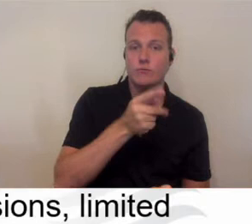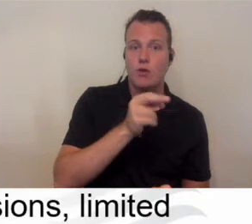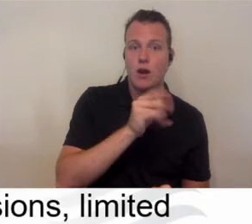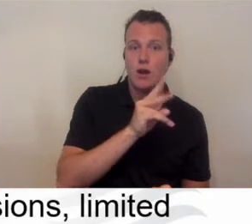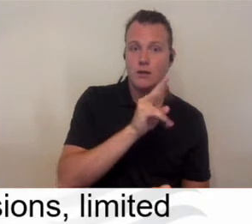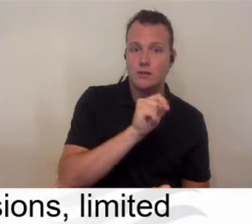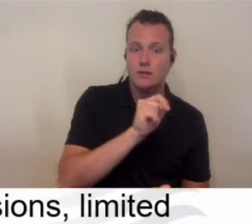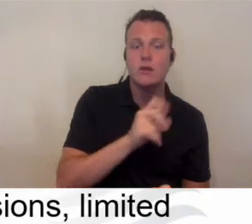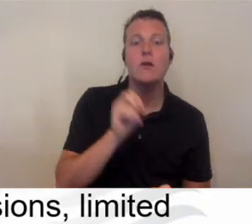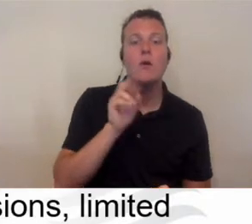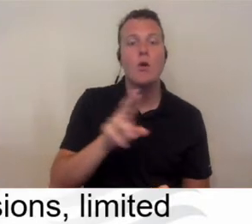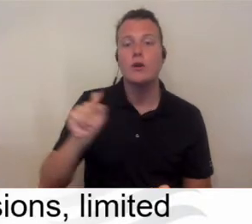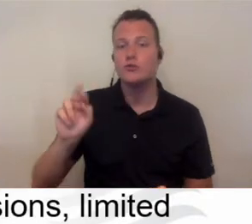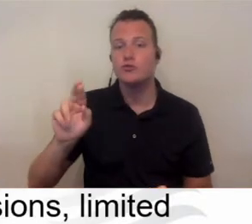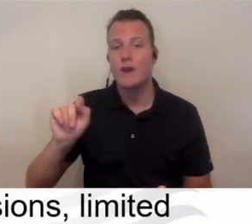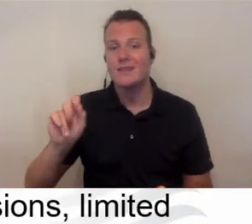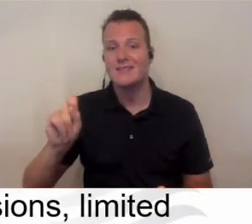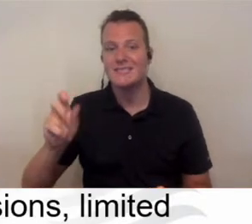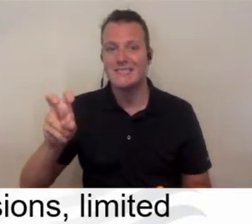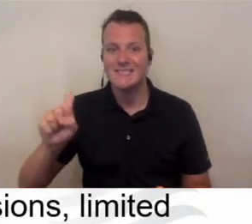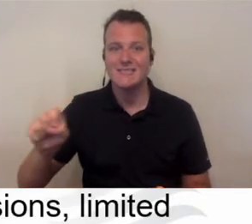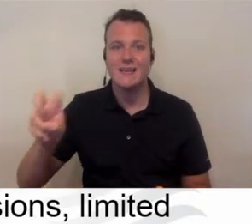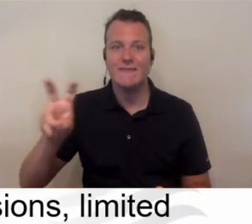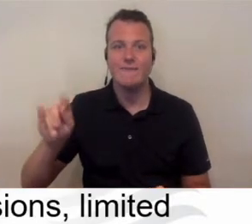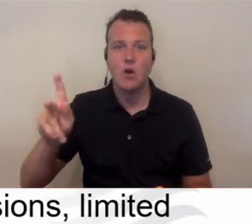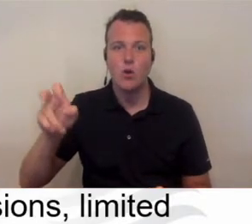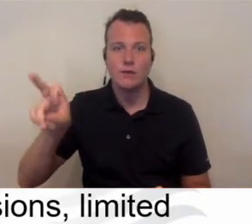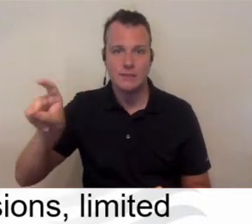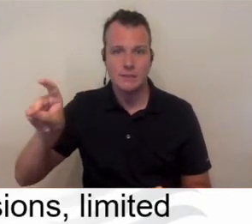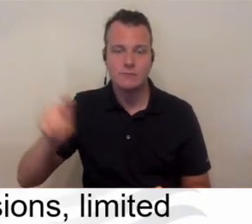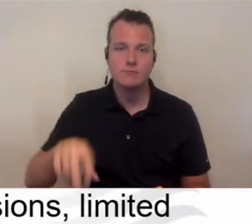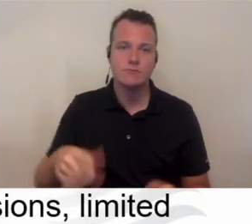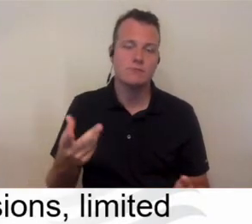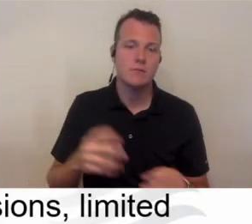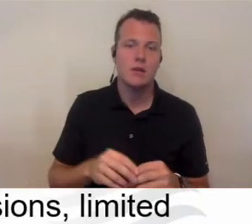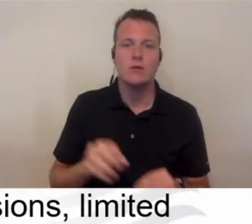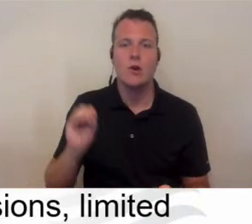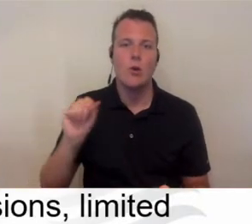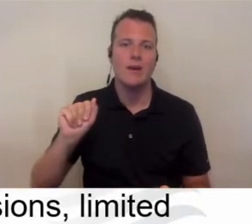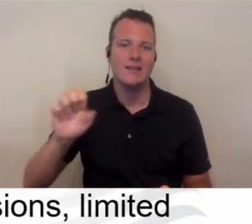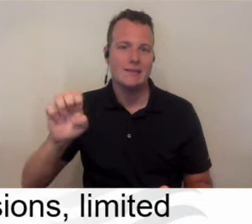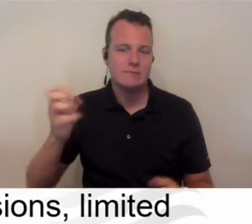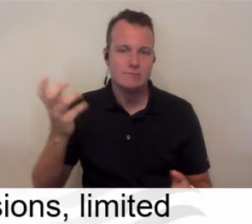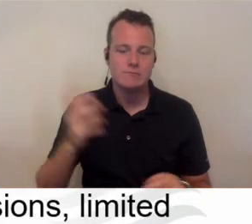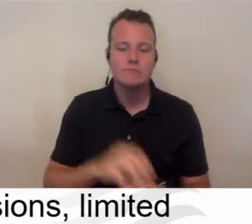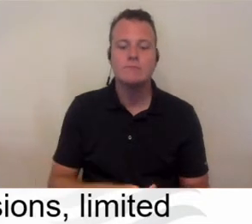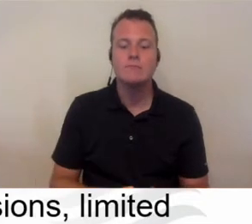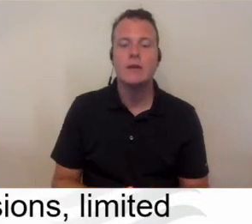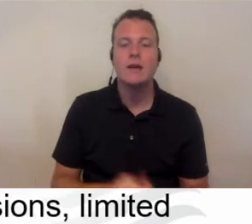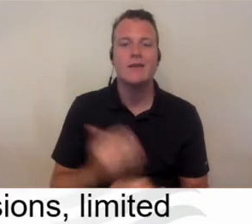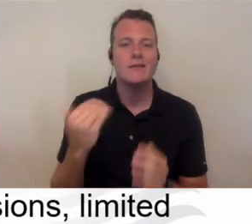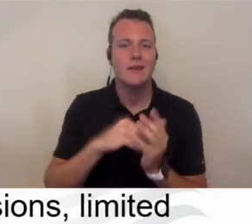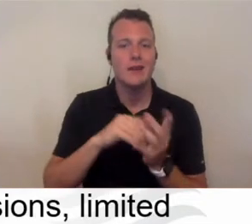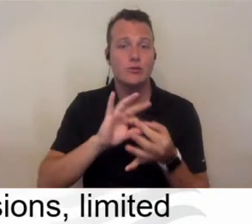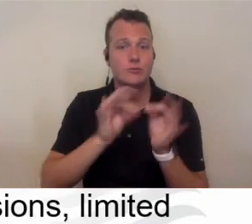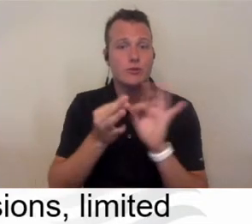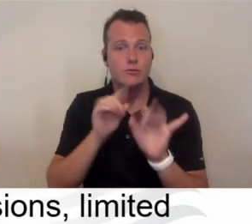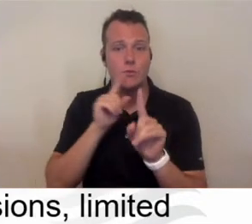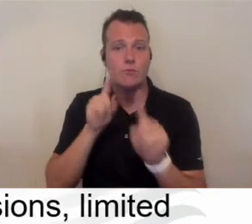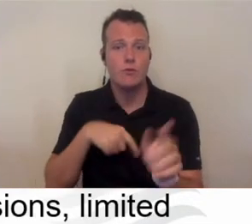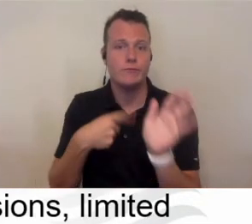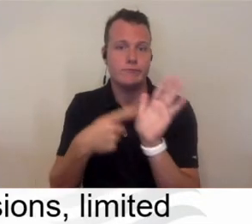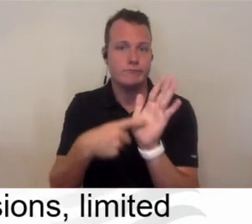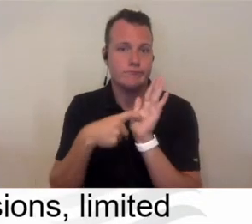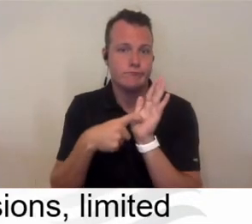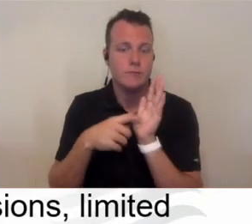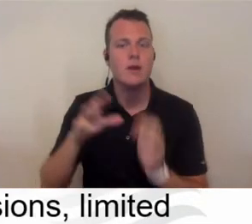transient evoked potentials with that too, otoacoustic emissions rather. Again, interpretation and report is required, but it is with